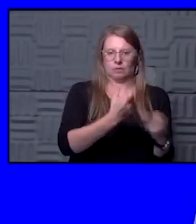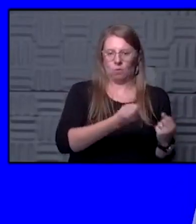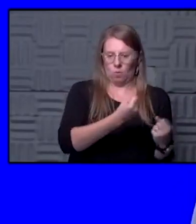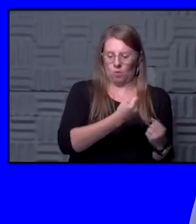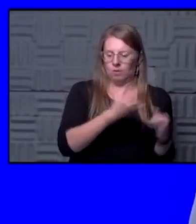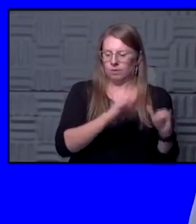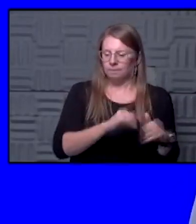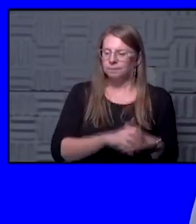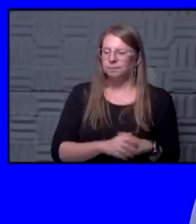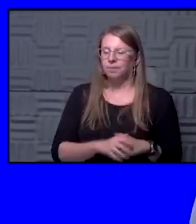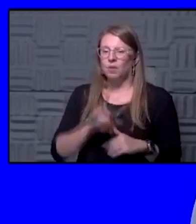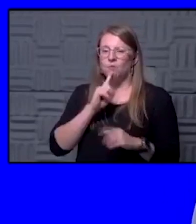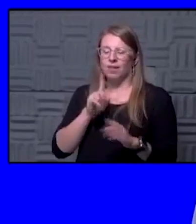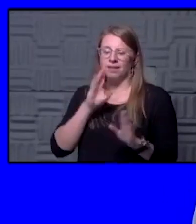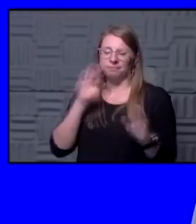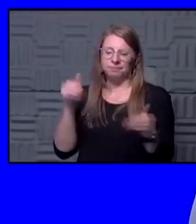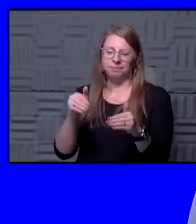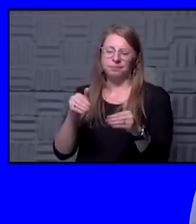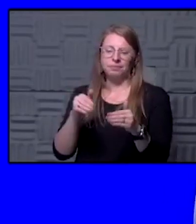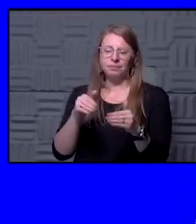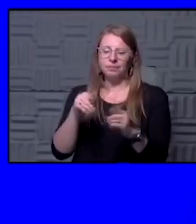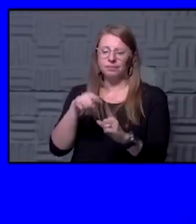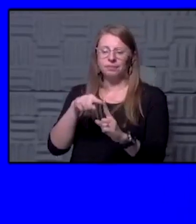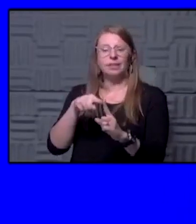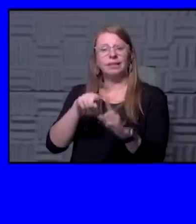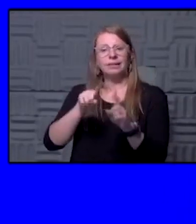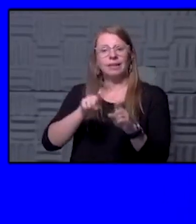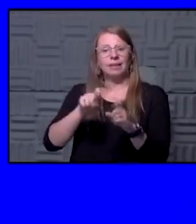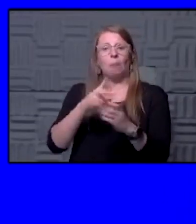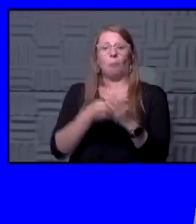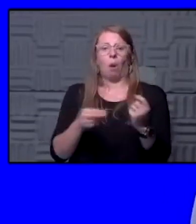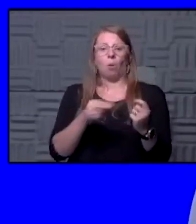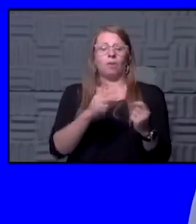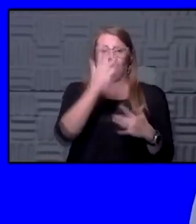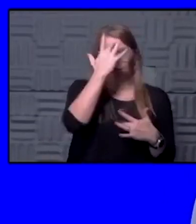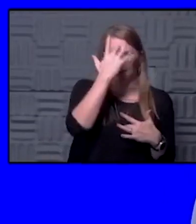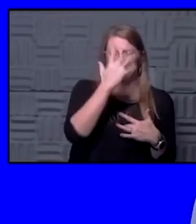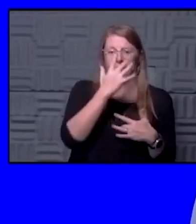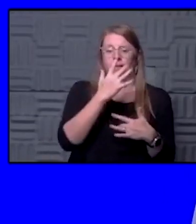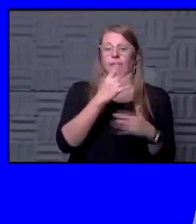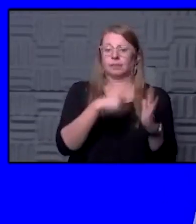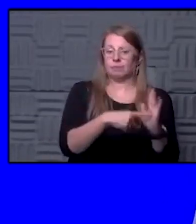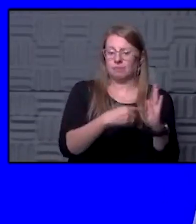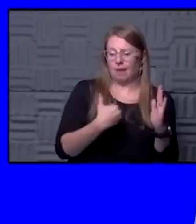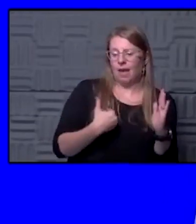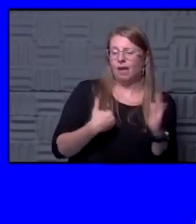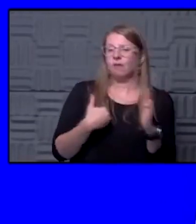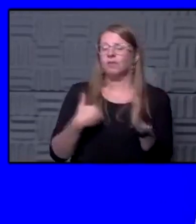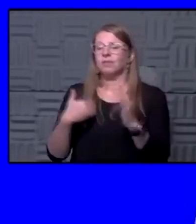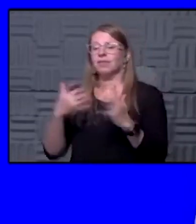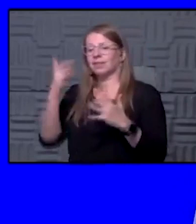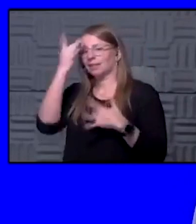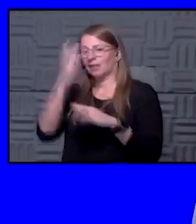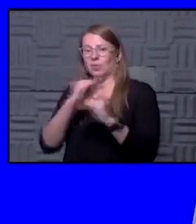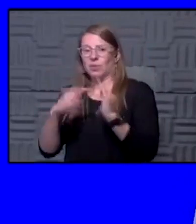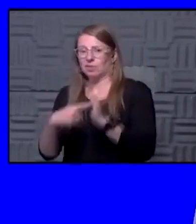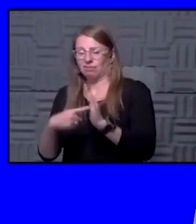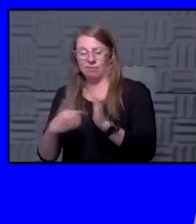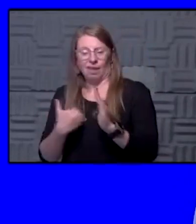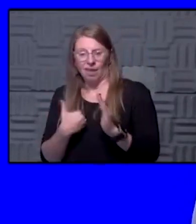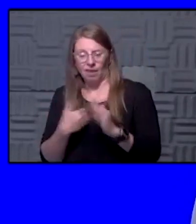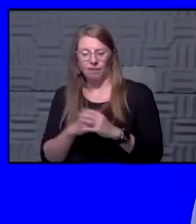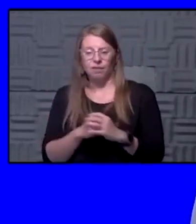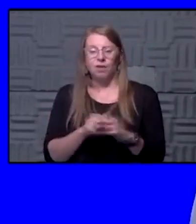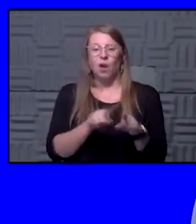So it does go back to testing, both asymptomatic people and symptomatic people having access to that test and